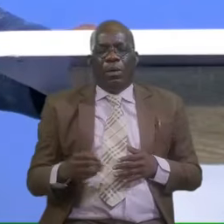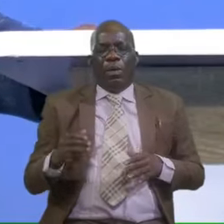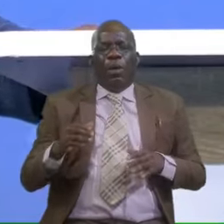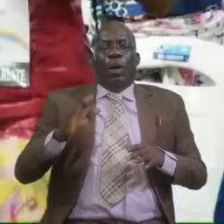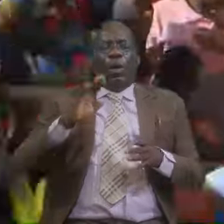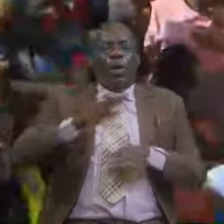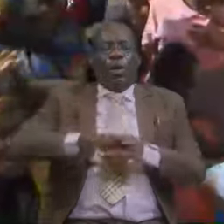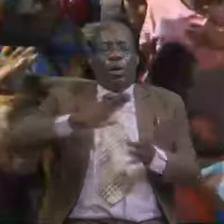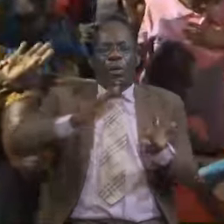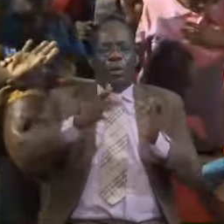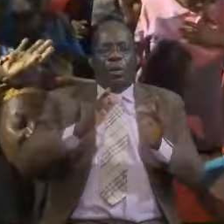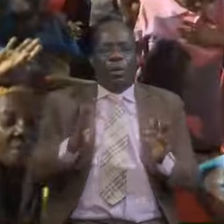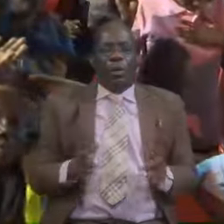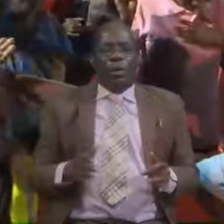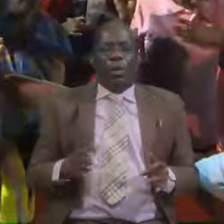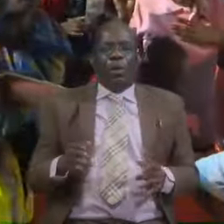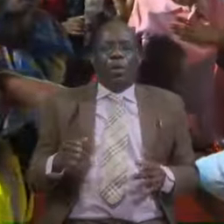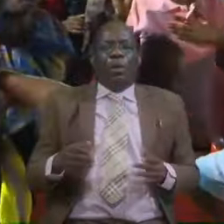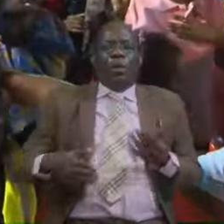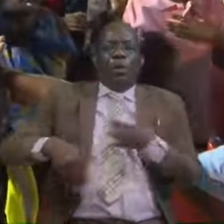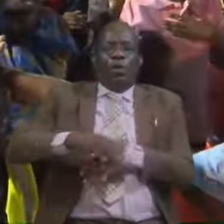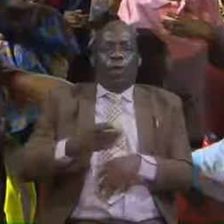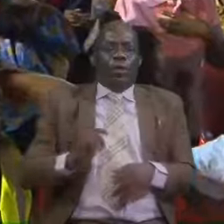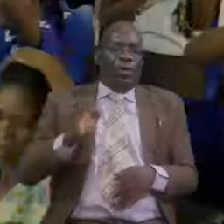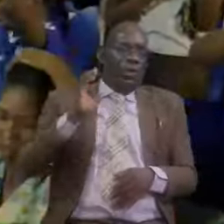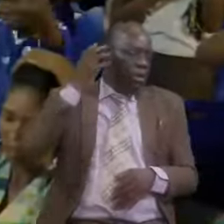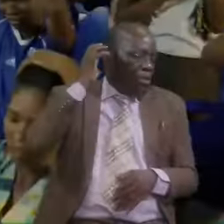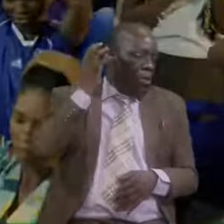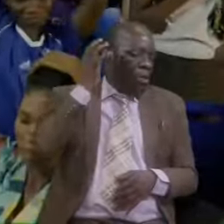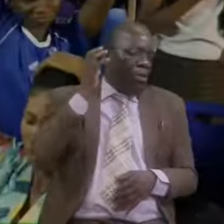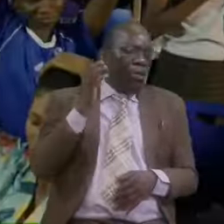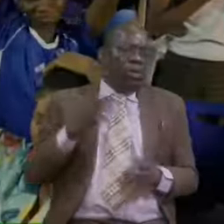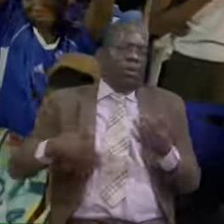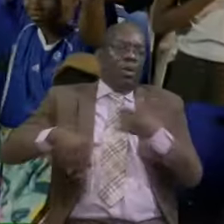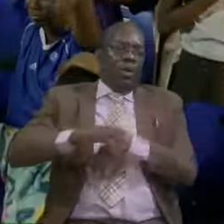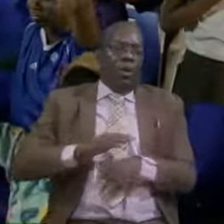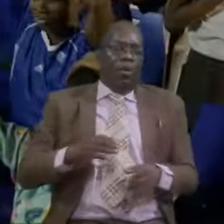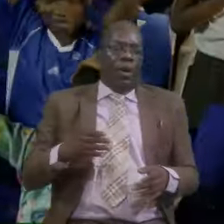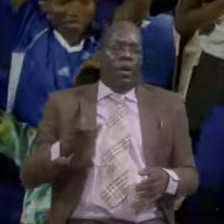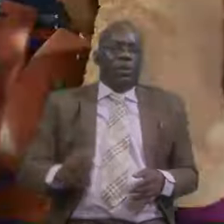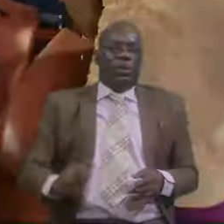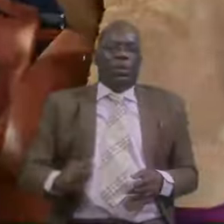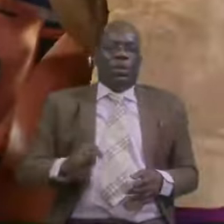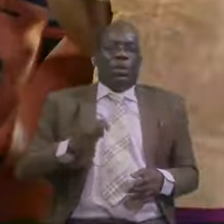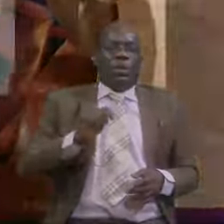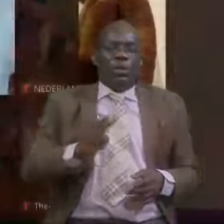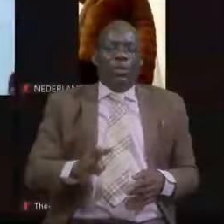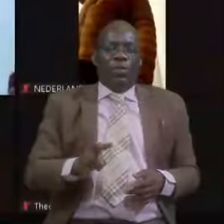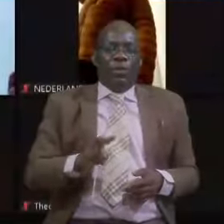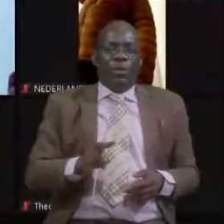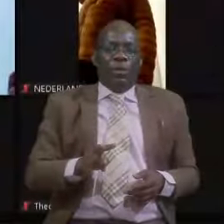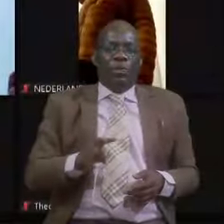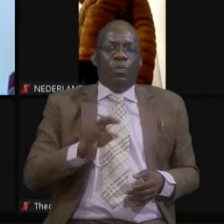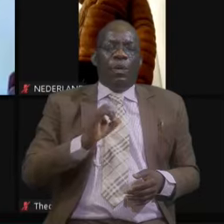online, over the radio, over the television, I